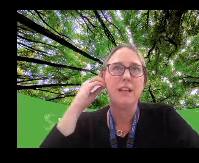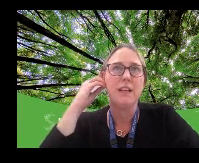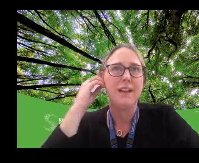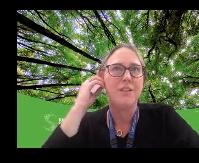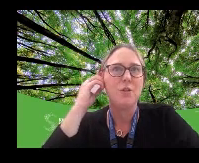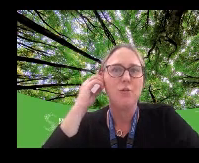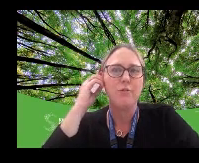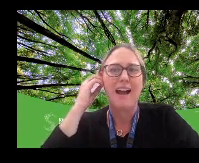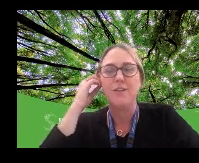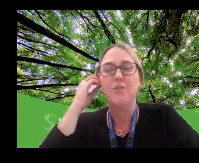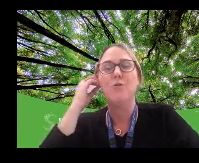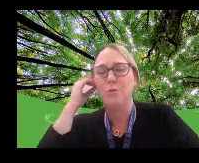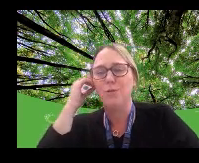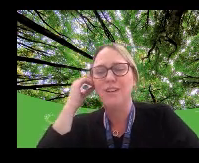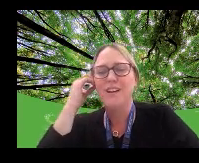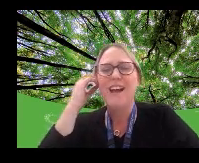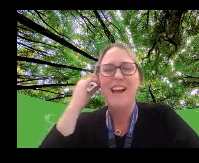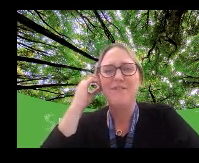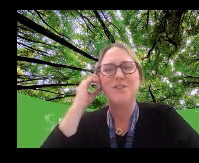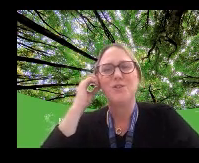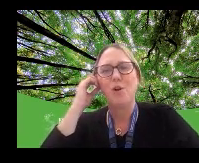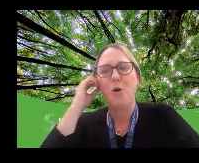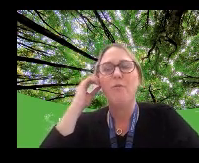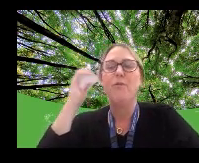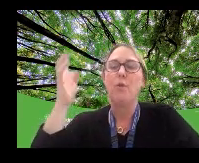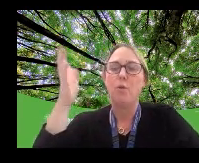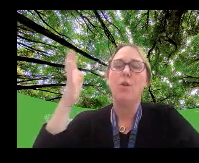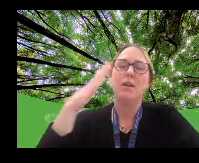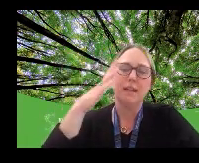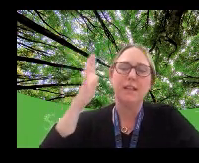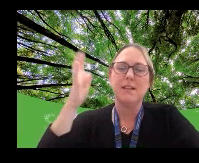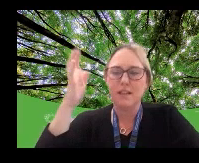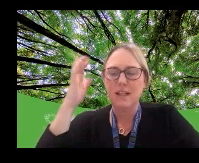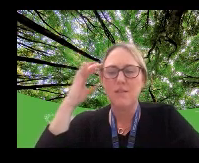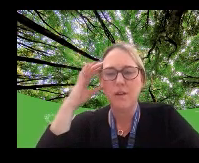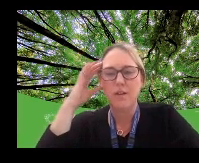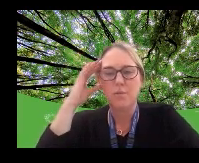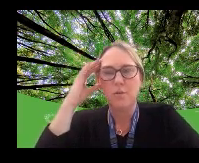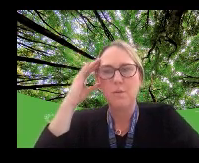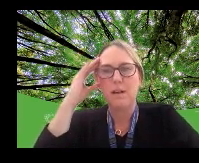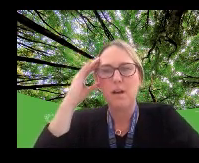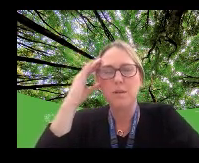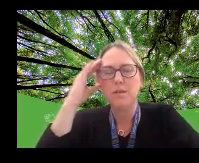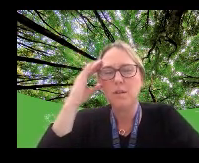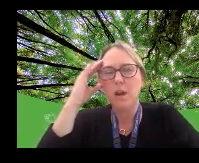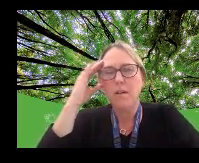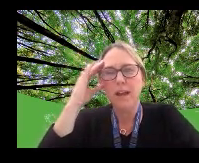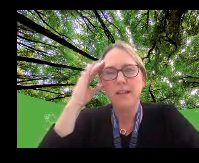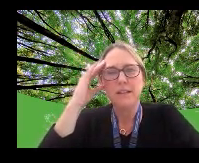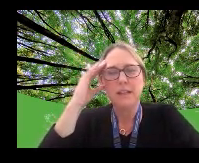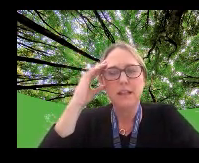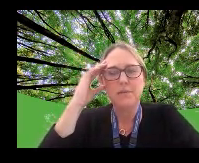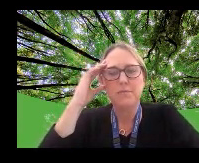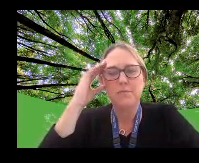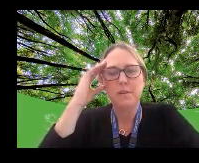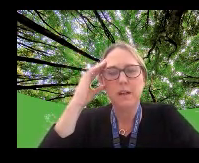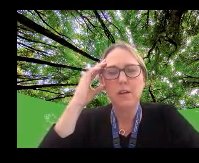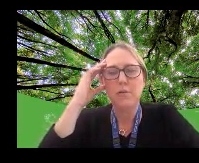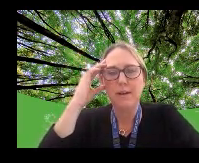still often a caveat of or evidence of or needs identified that would be in line with. So